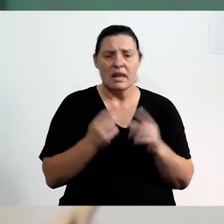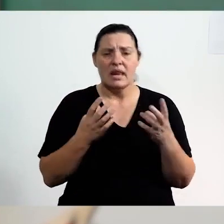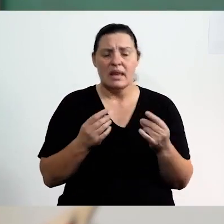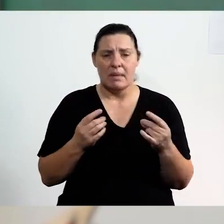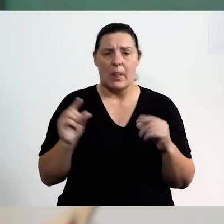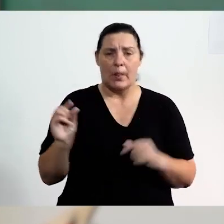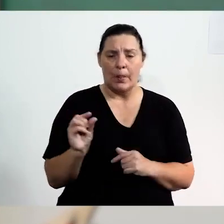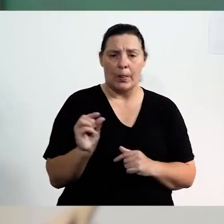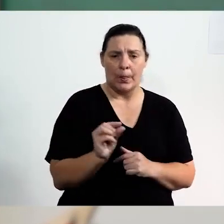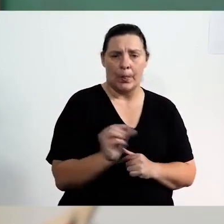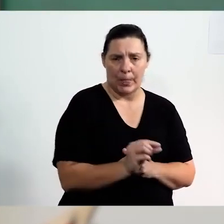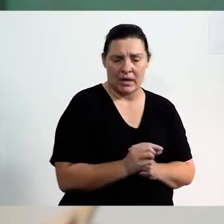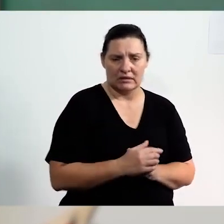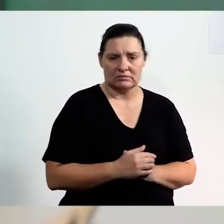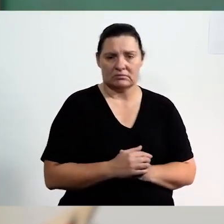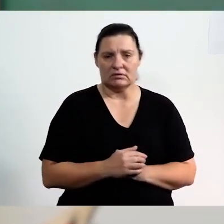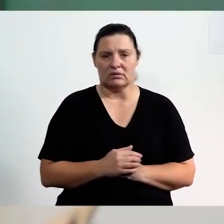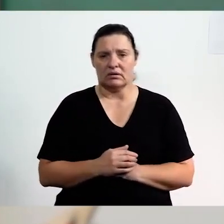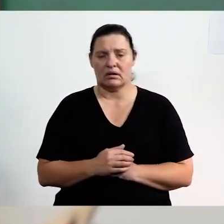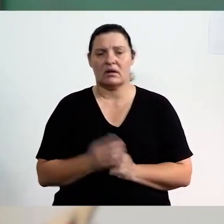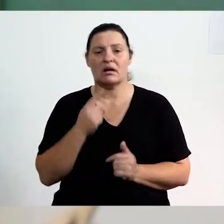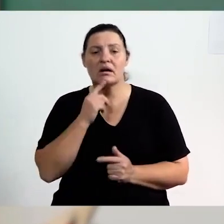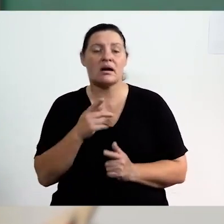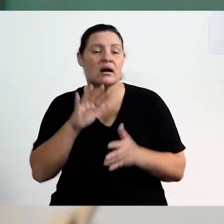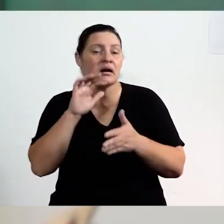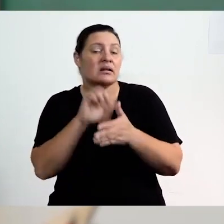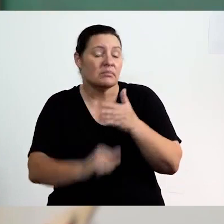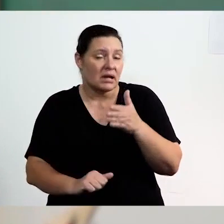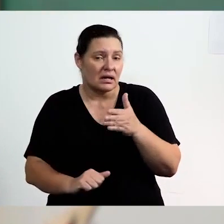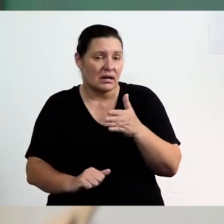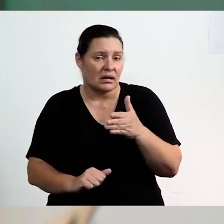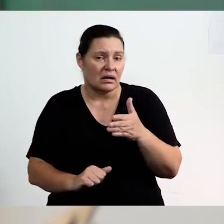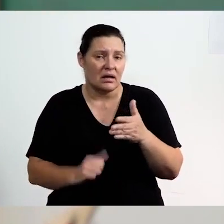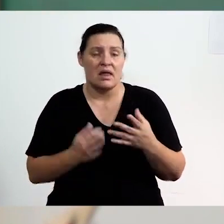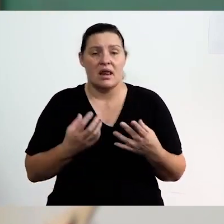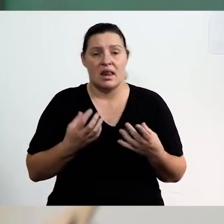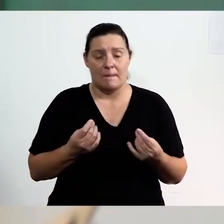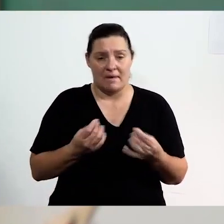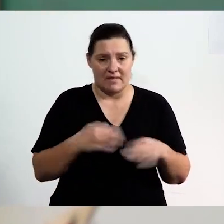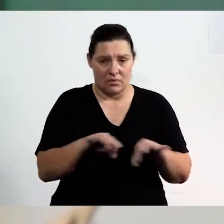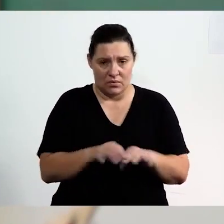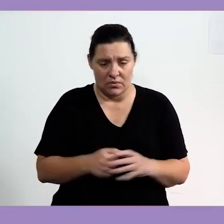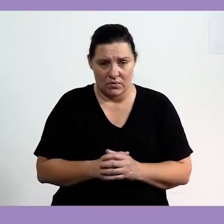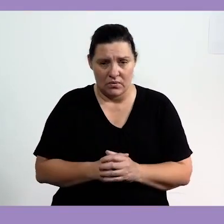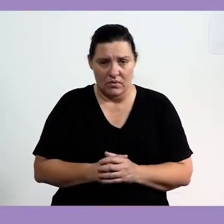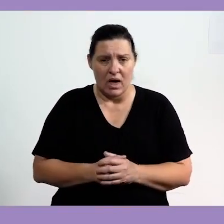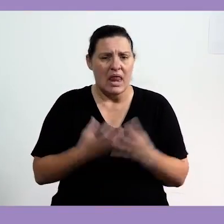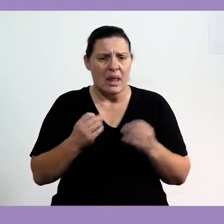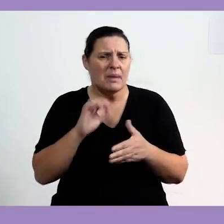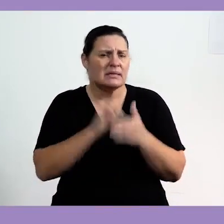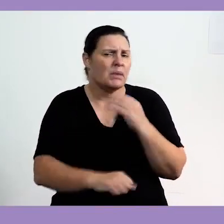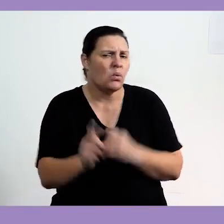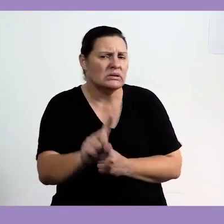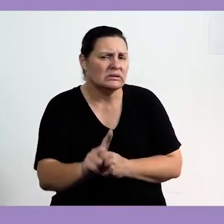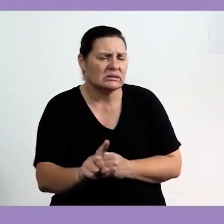value? The numbers are becoming smaller and smaller. So this means that I am subtracting a certain value. What value